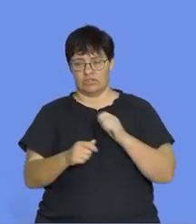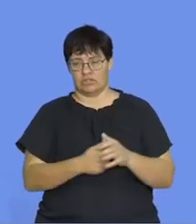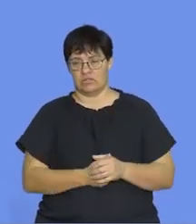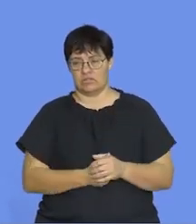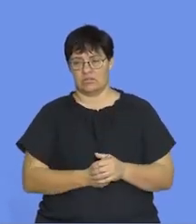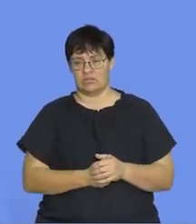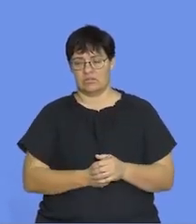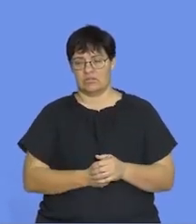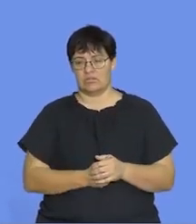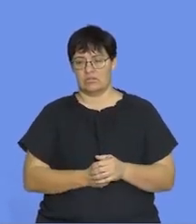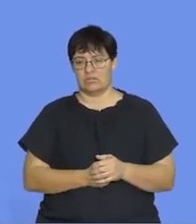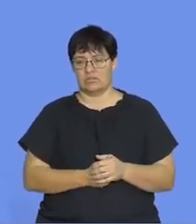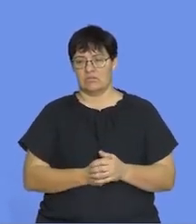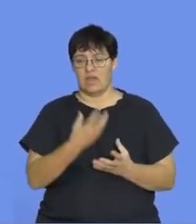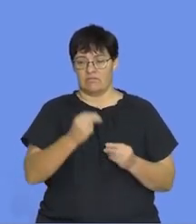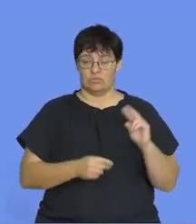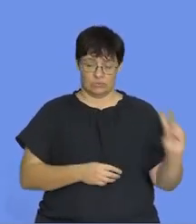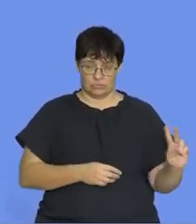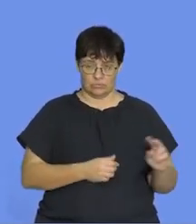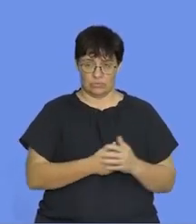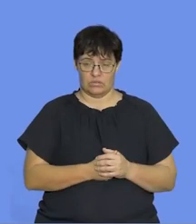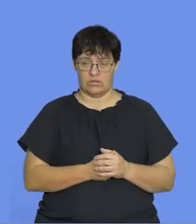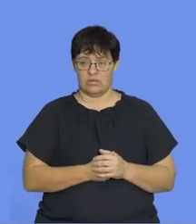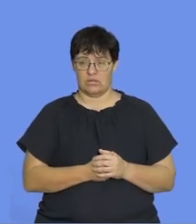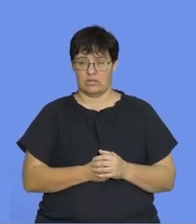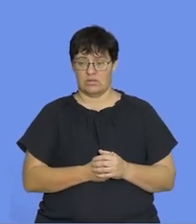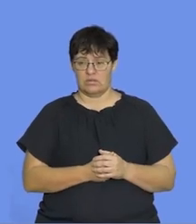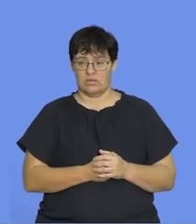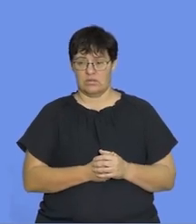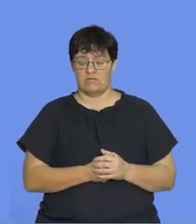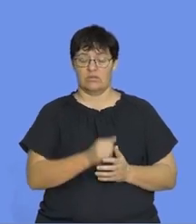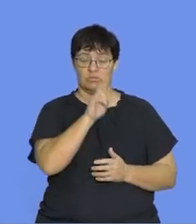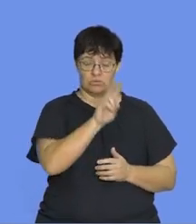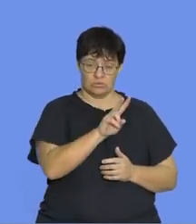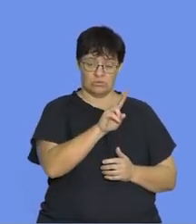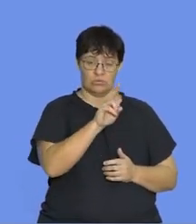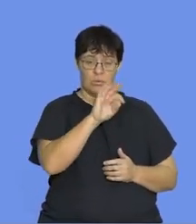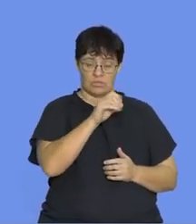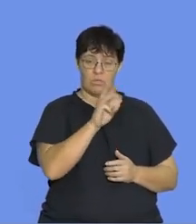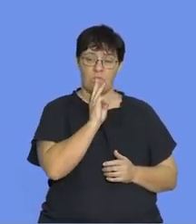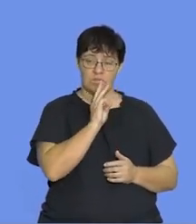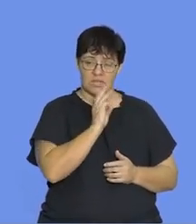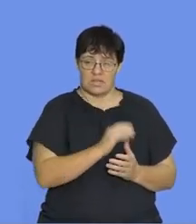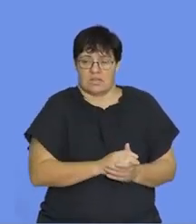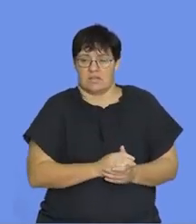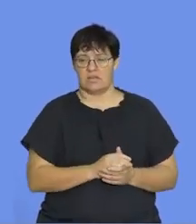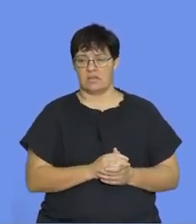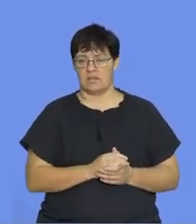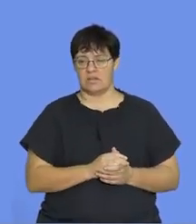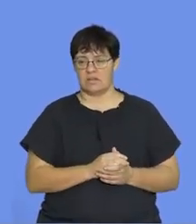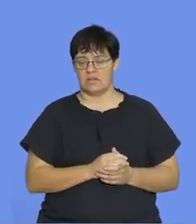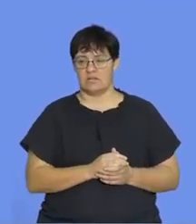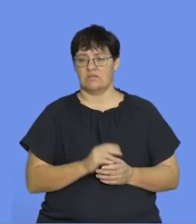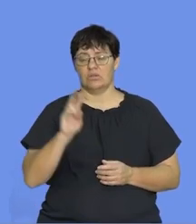So if we've got 2, we'll have for every 2 molecules of water, there are 2 atoms